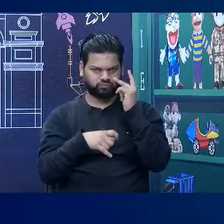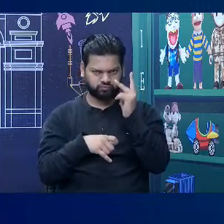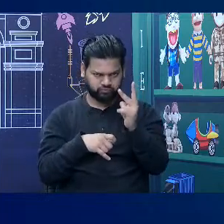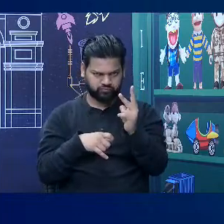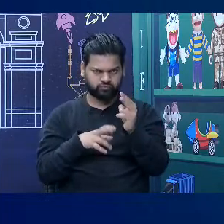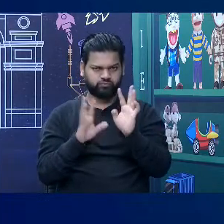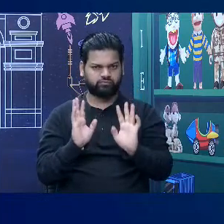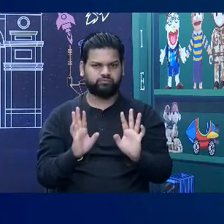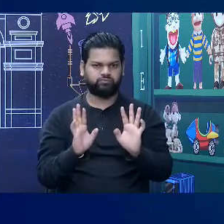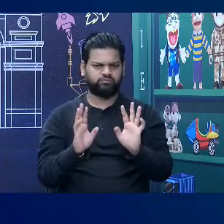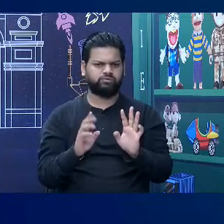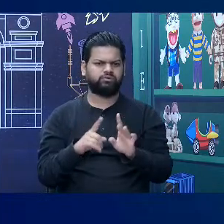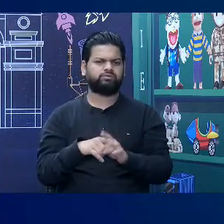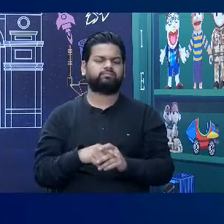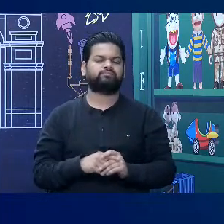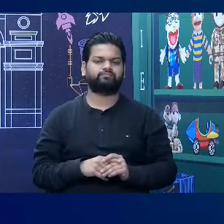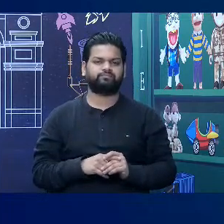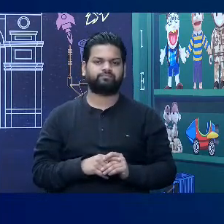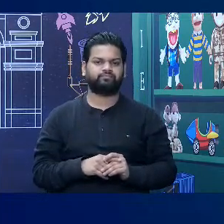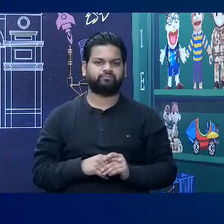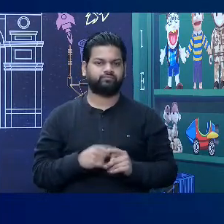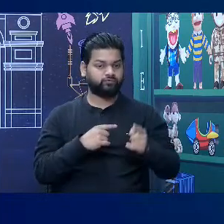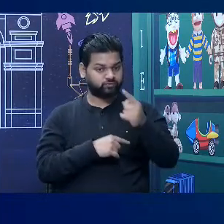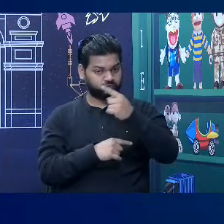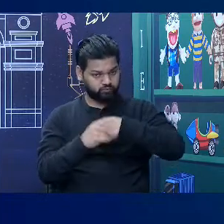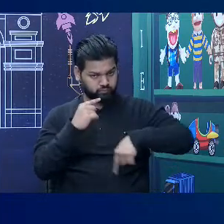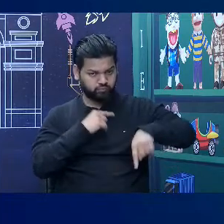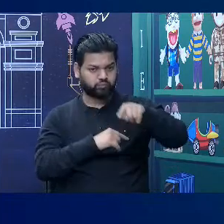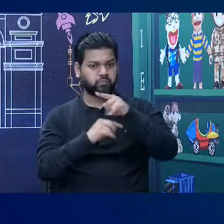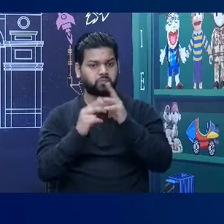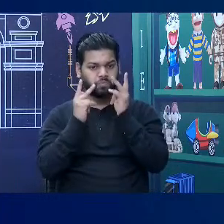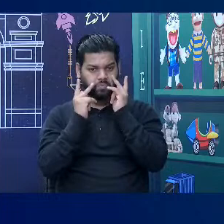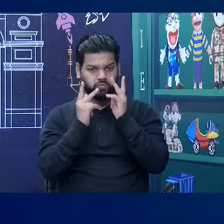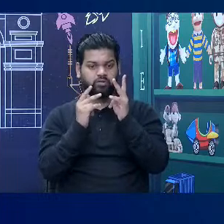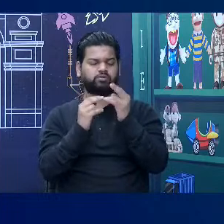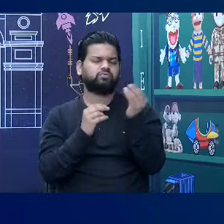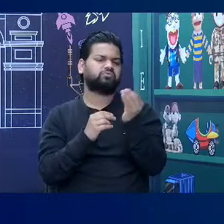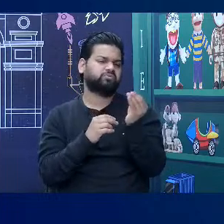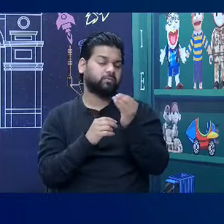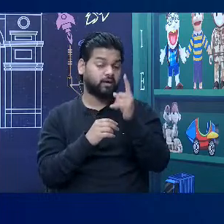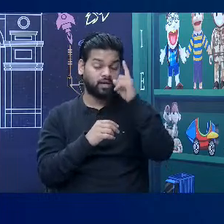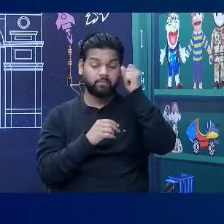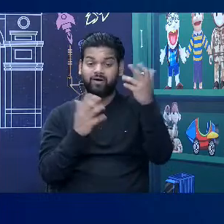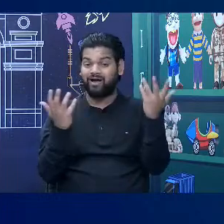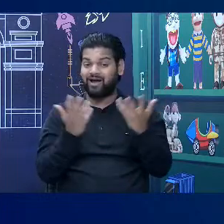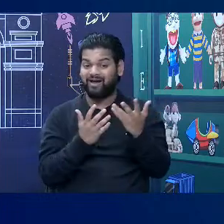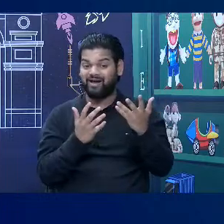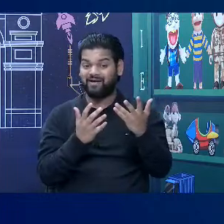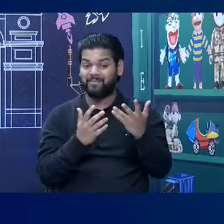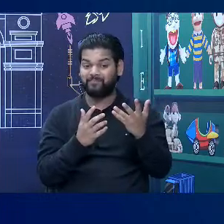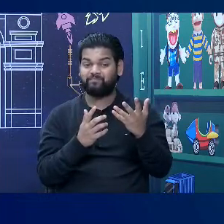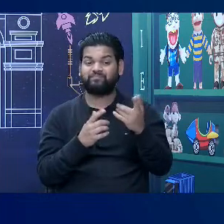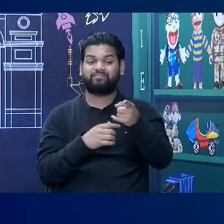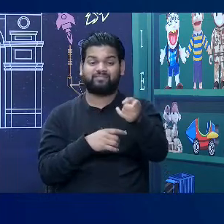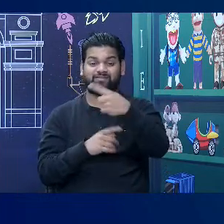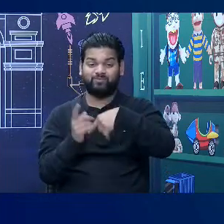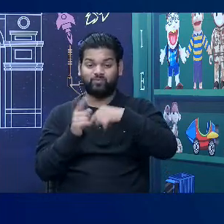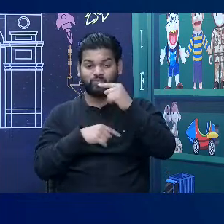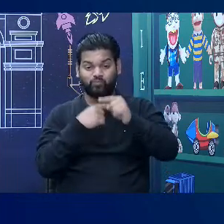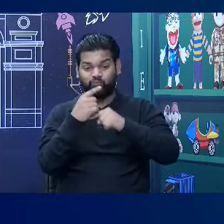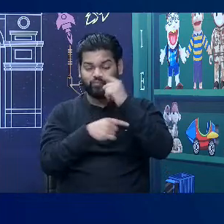is tan theta, children? It is perpendicular upon base, which can be remembered with through proper